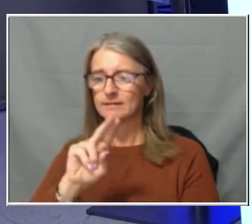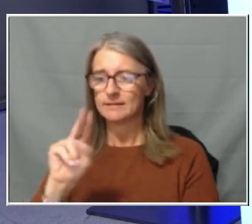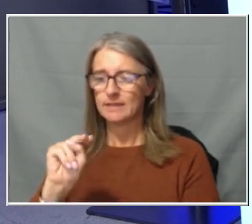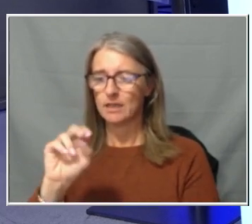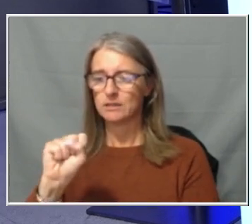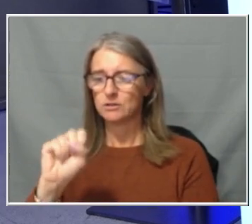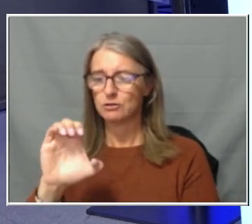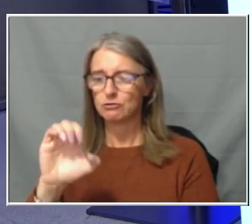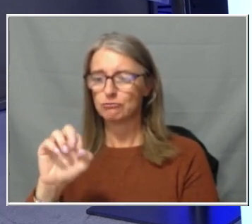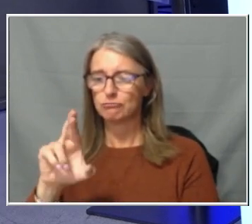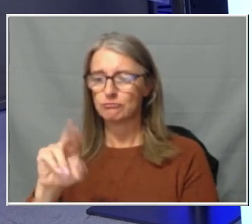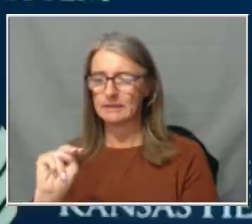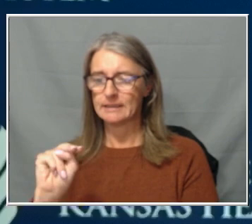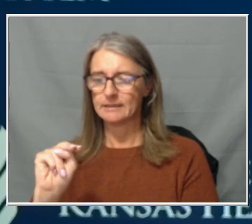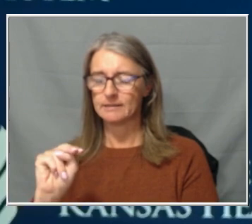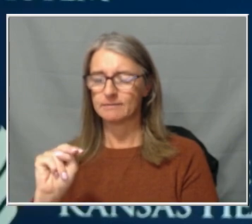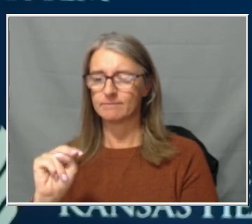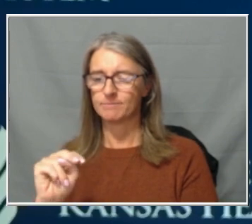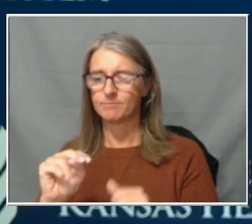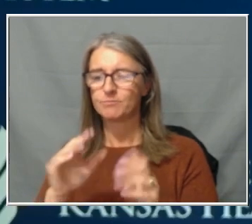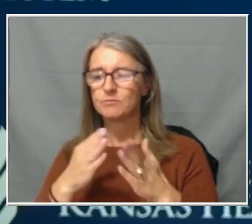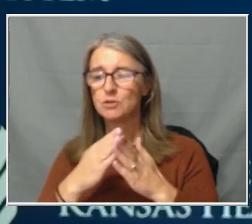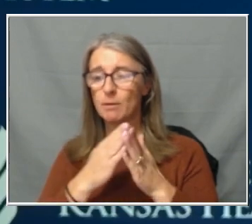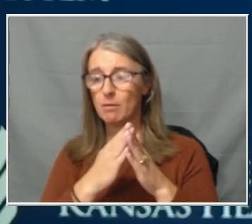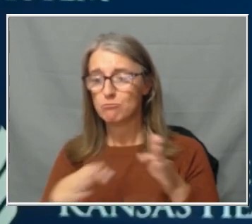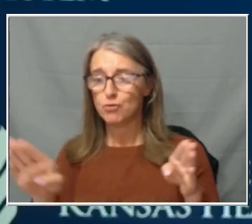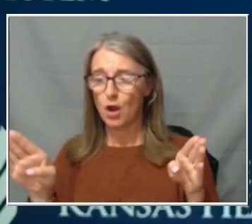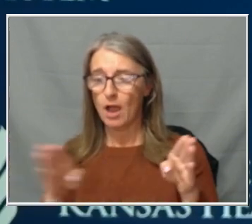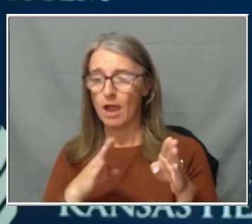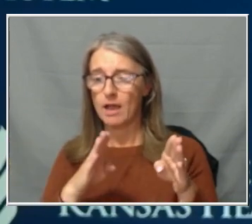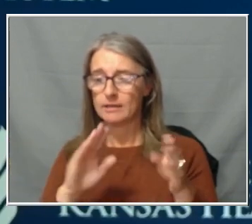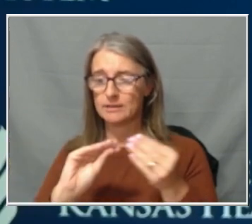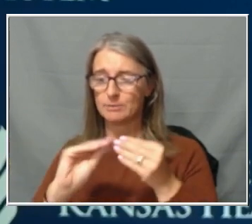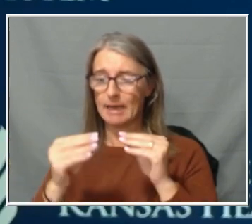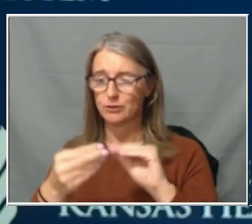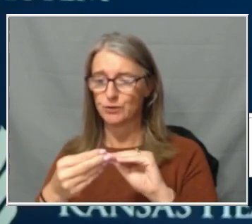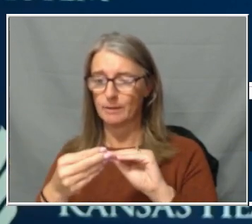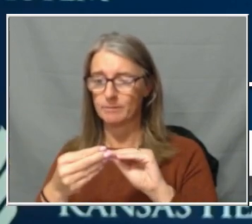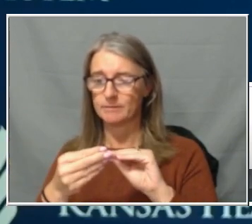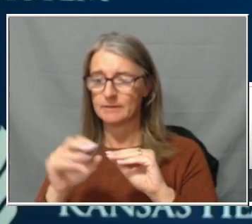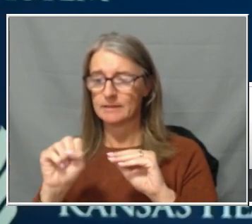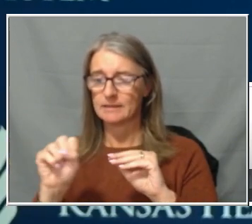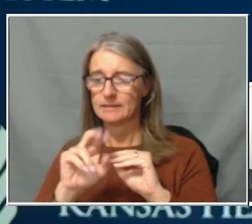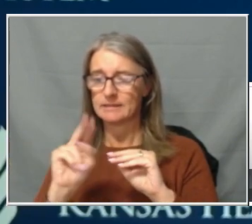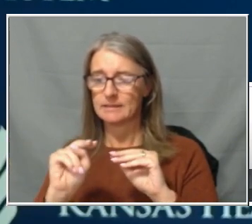So when we talk about a broad spectrum sunscreen, it's a sunscreen that takes